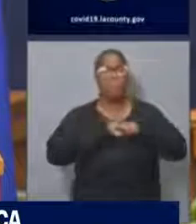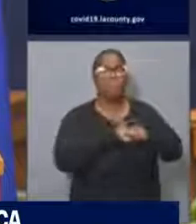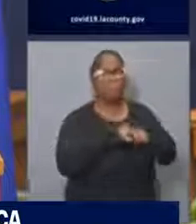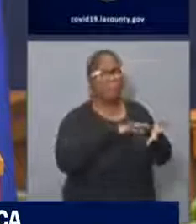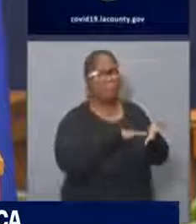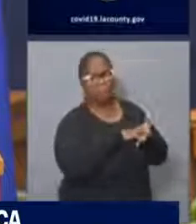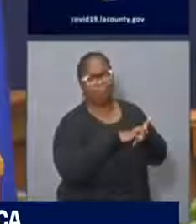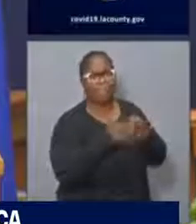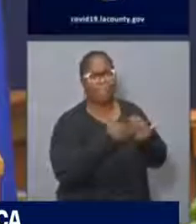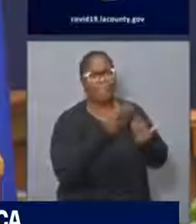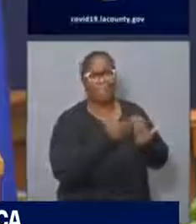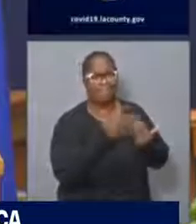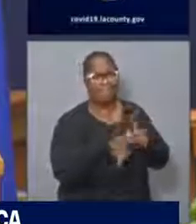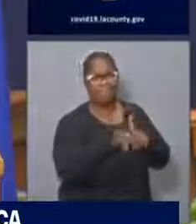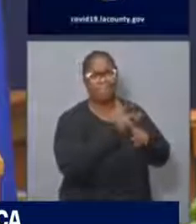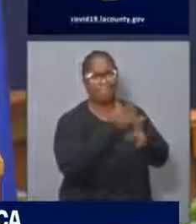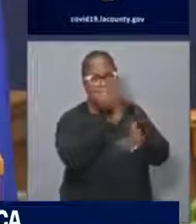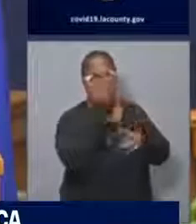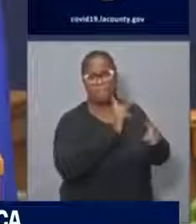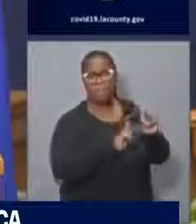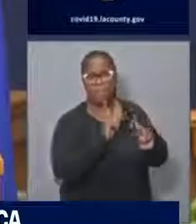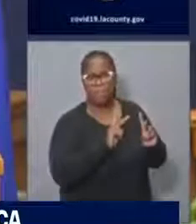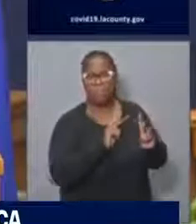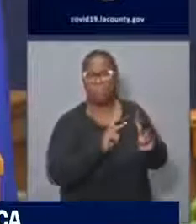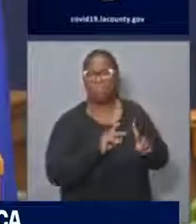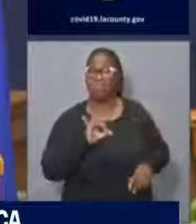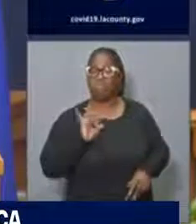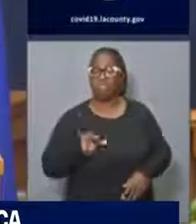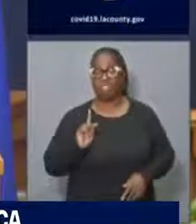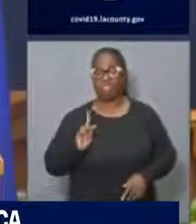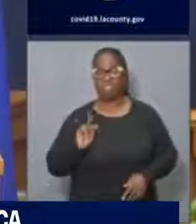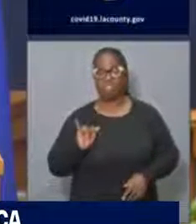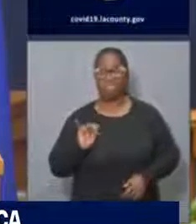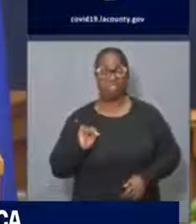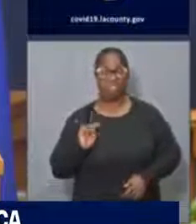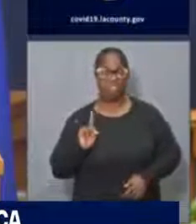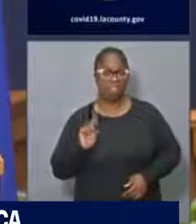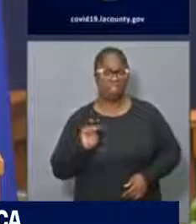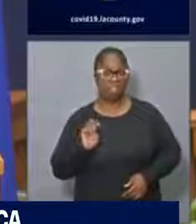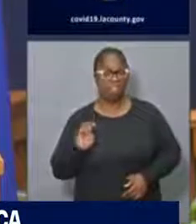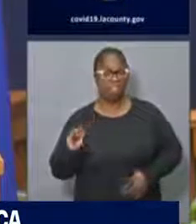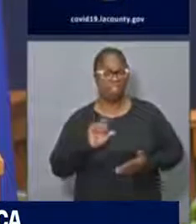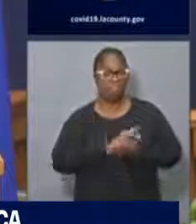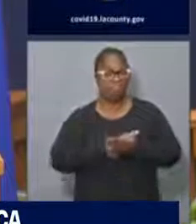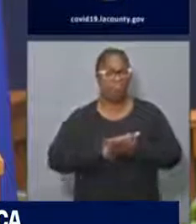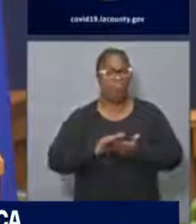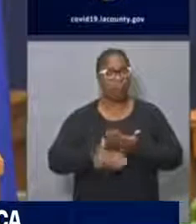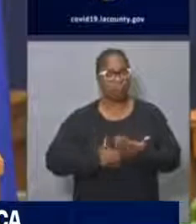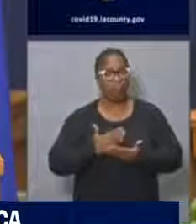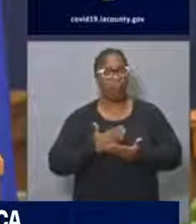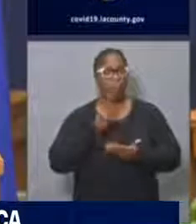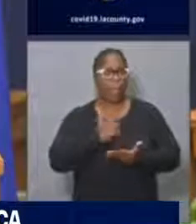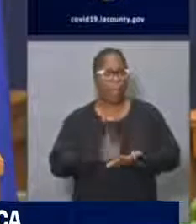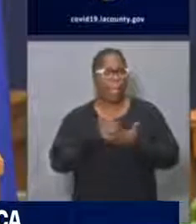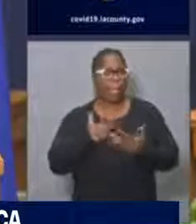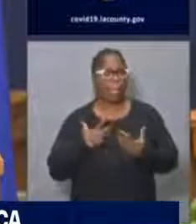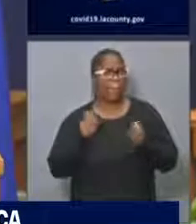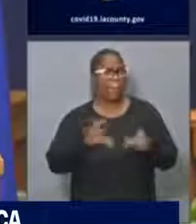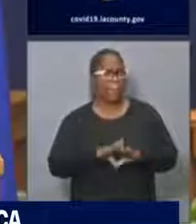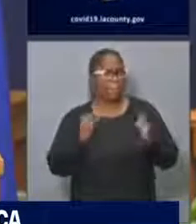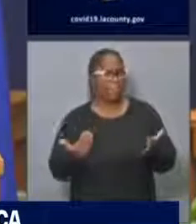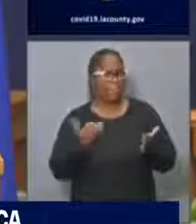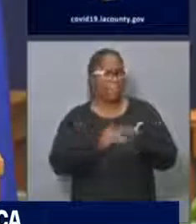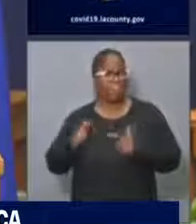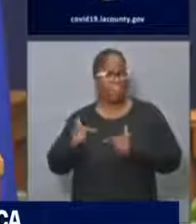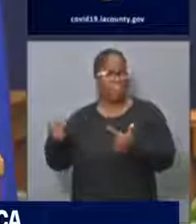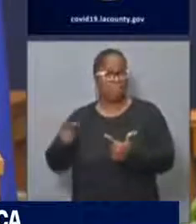communities. And ultimately, it's these acts of kindness that get us back to the road of recovery. And now I'm going to turn it over